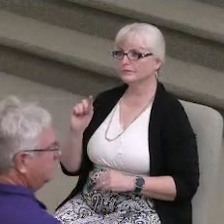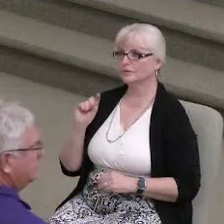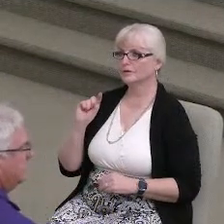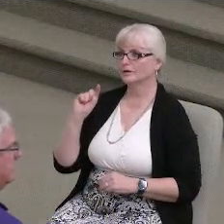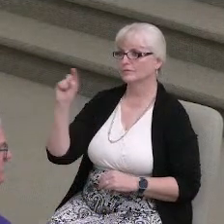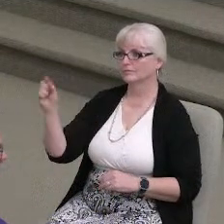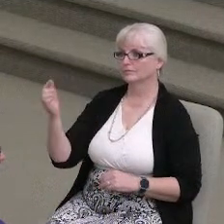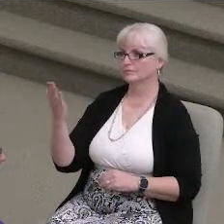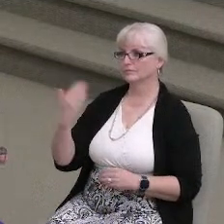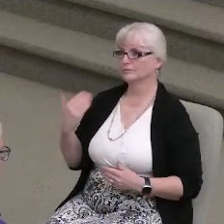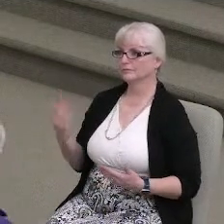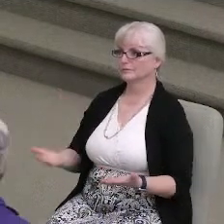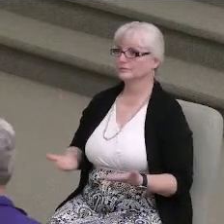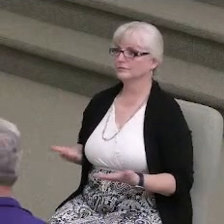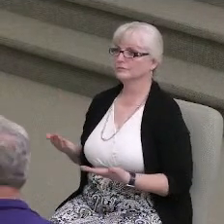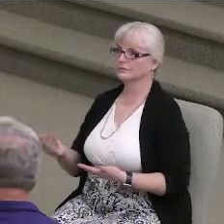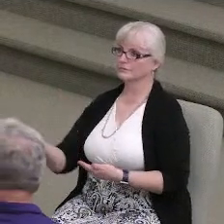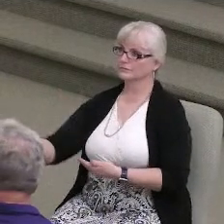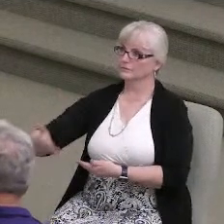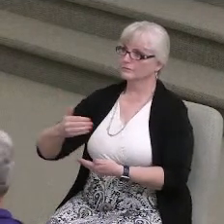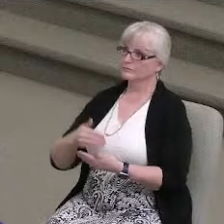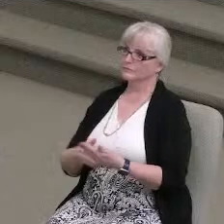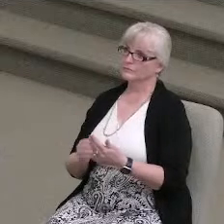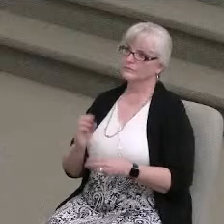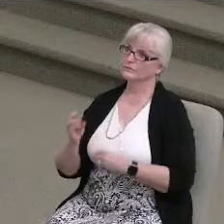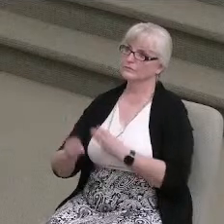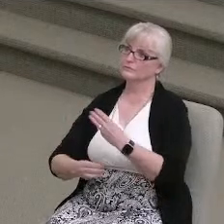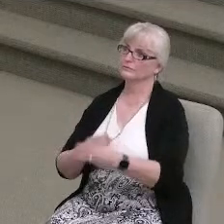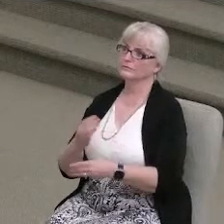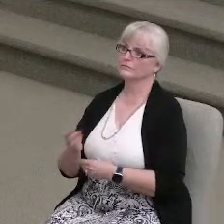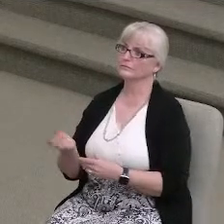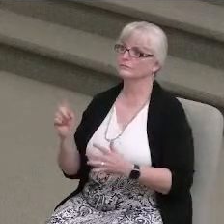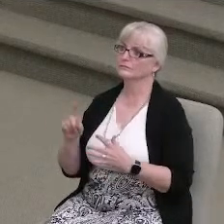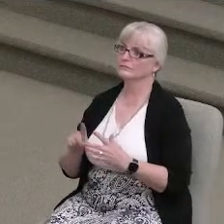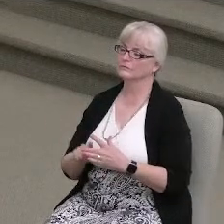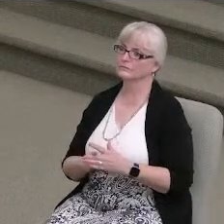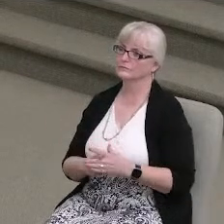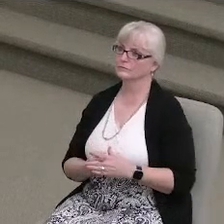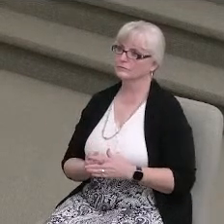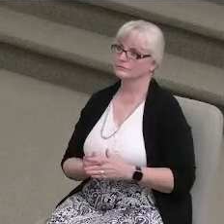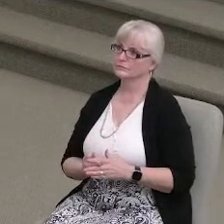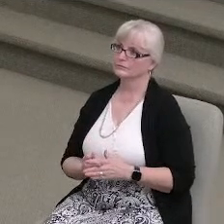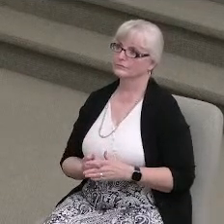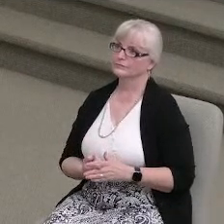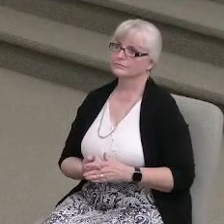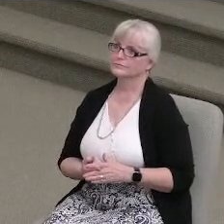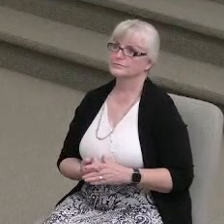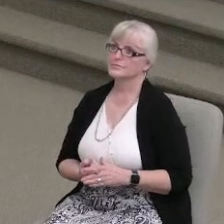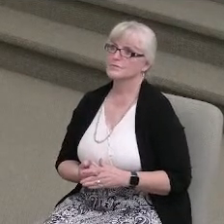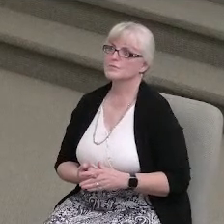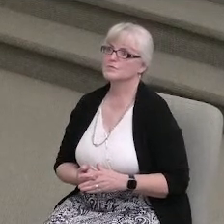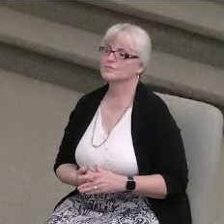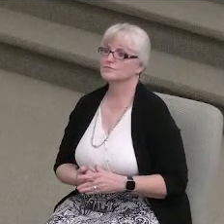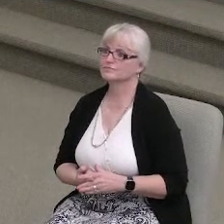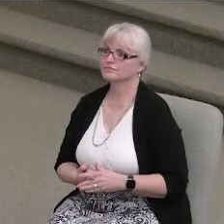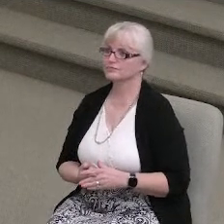men, you were here before the world began.